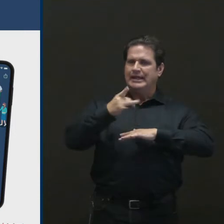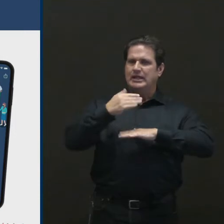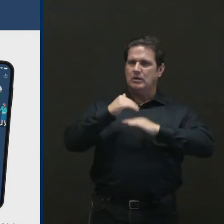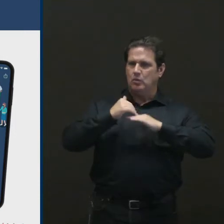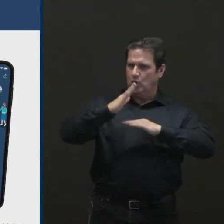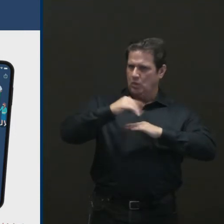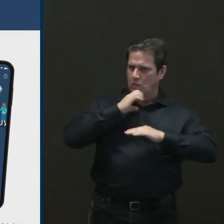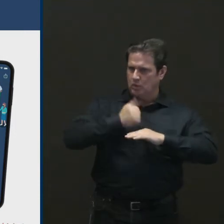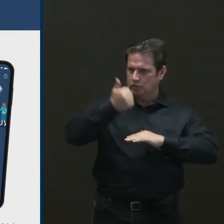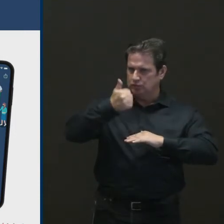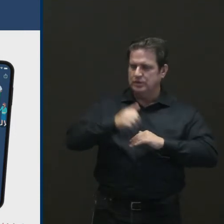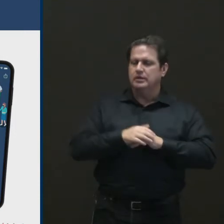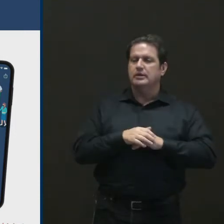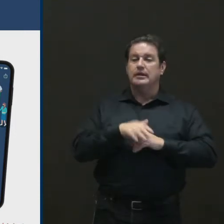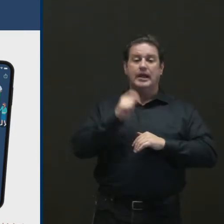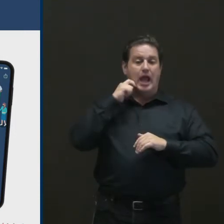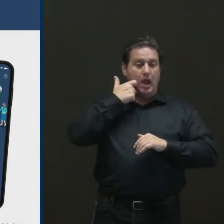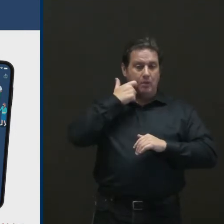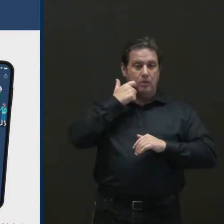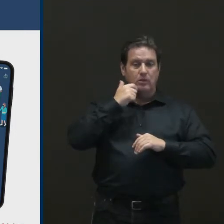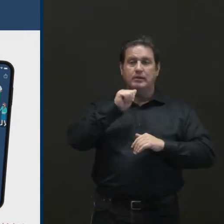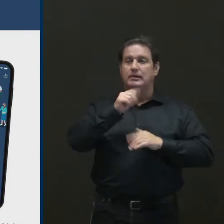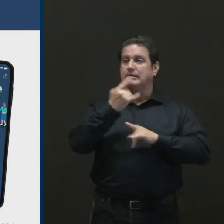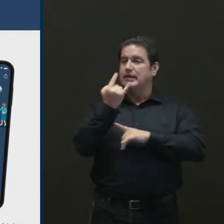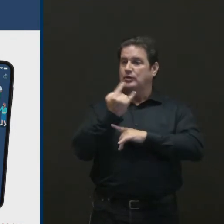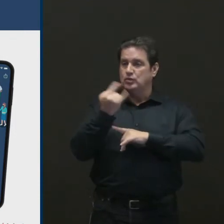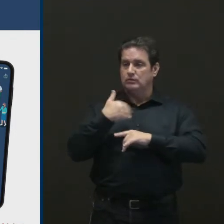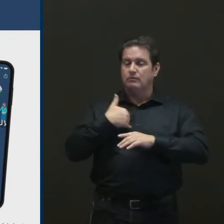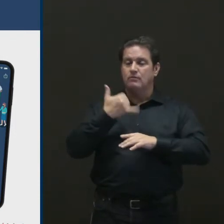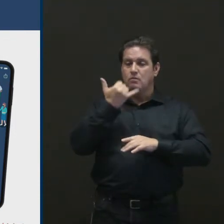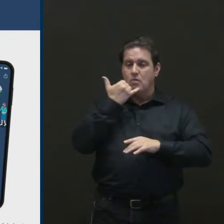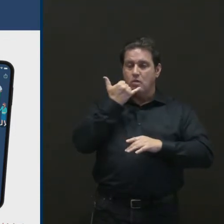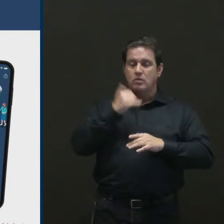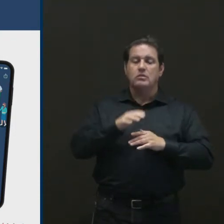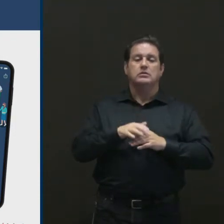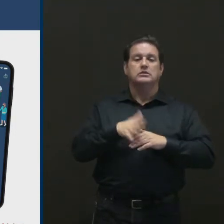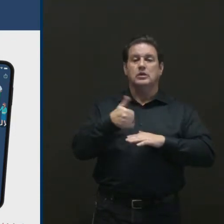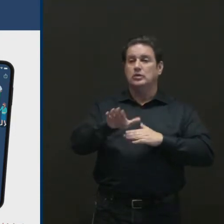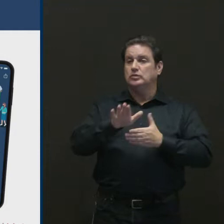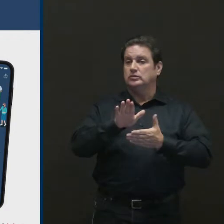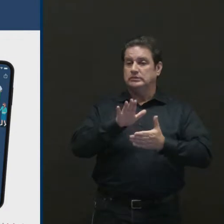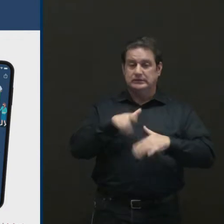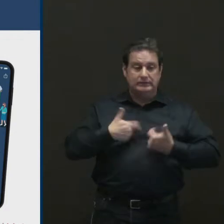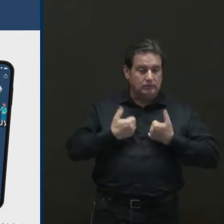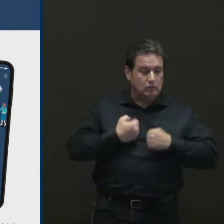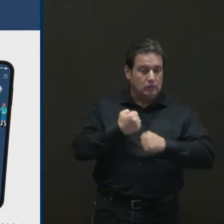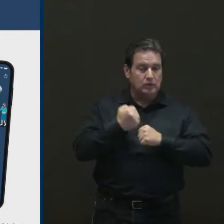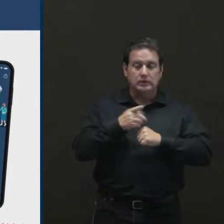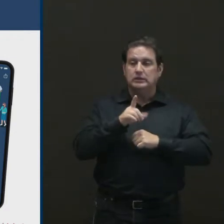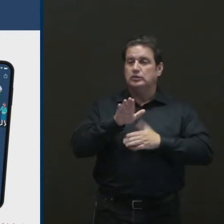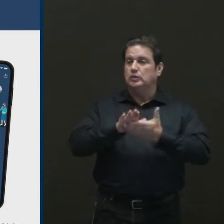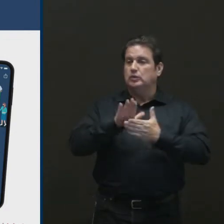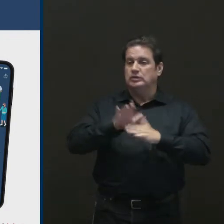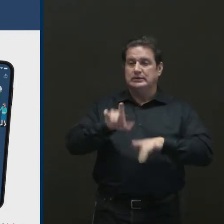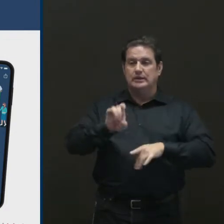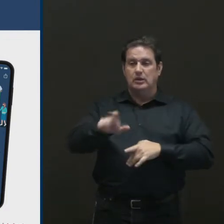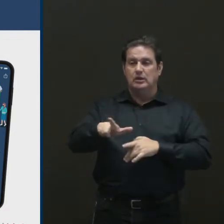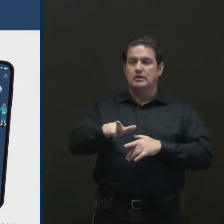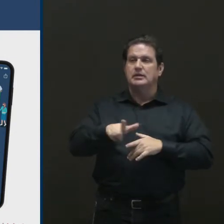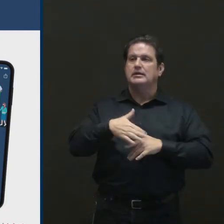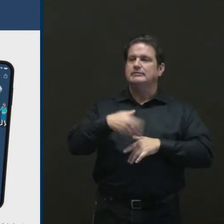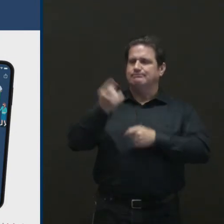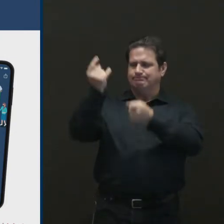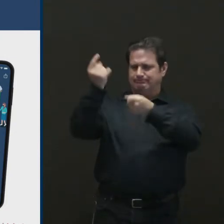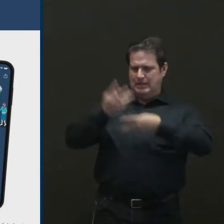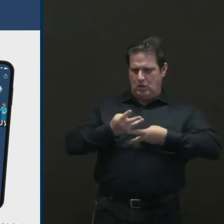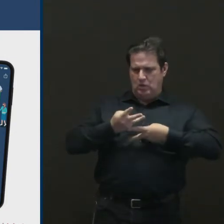older with an Apple or an Android phone who lives, works, or goes to school in Delaware. And we strongly encourage you to download COVID